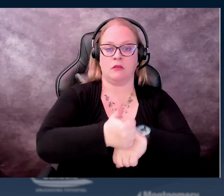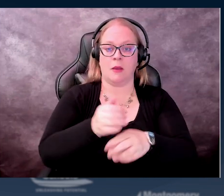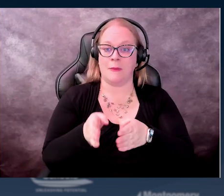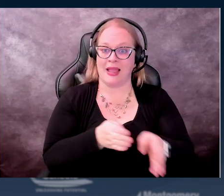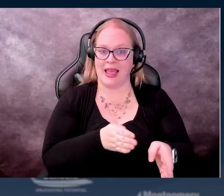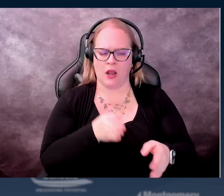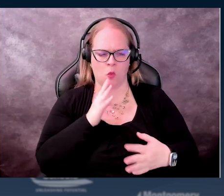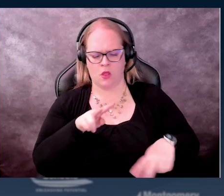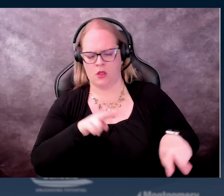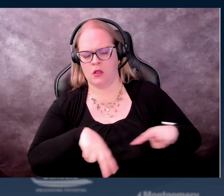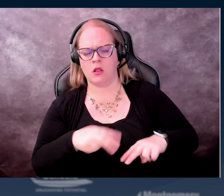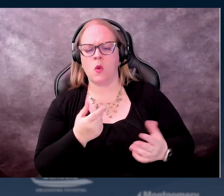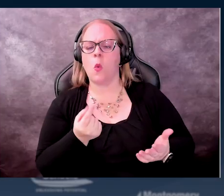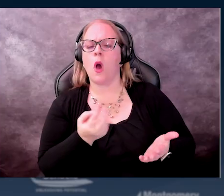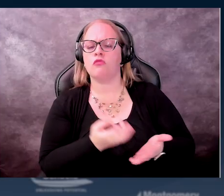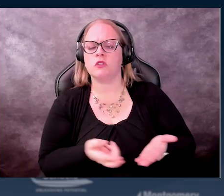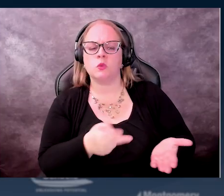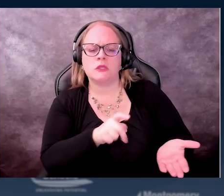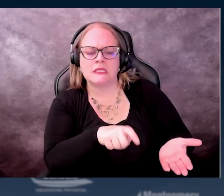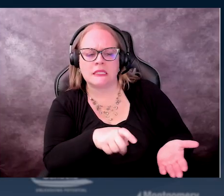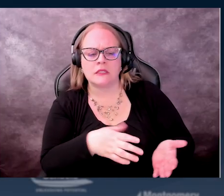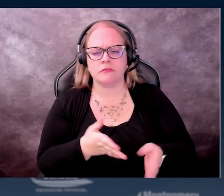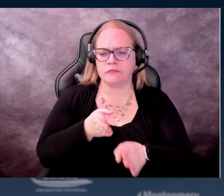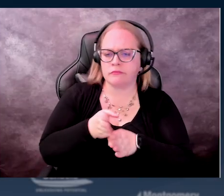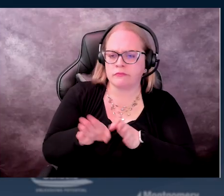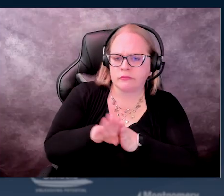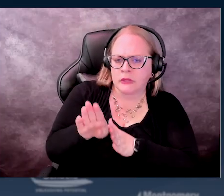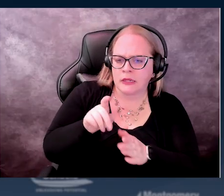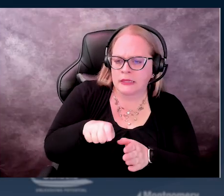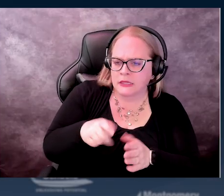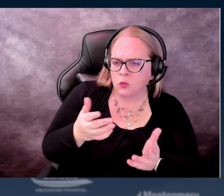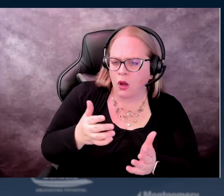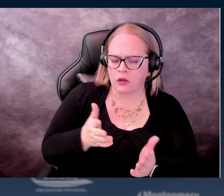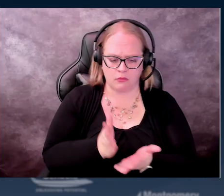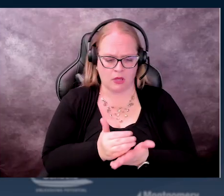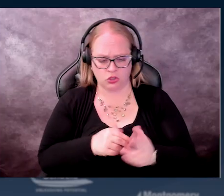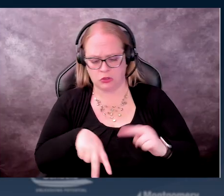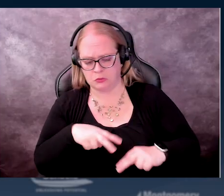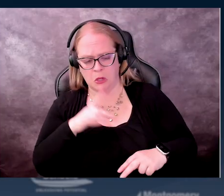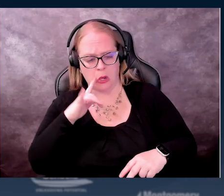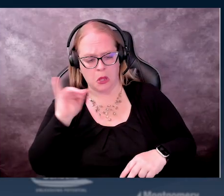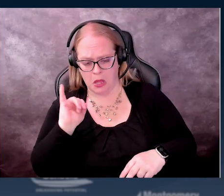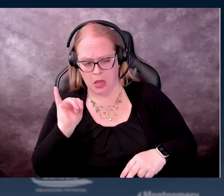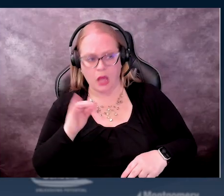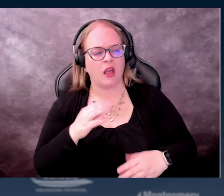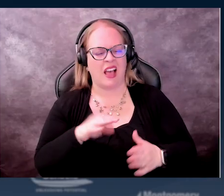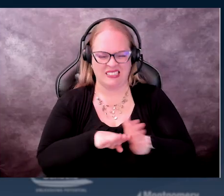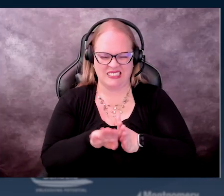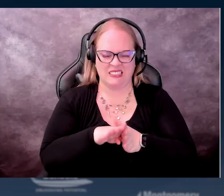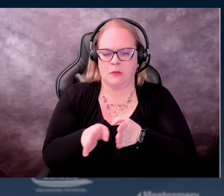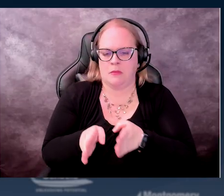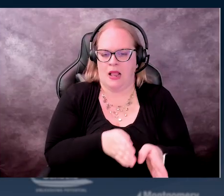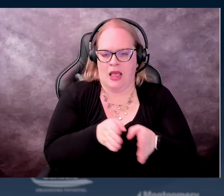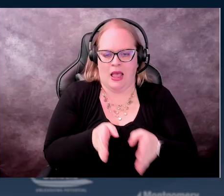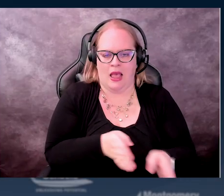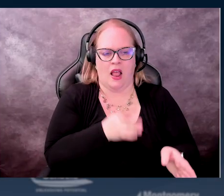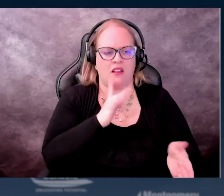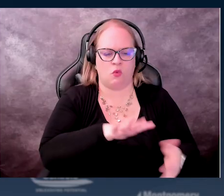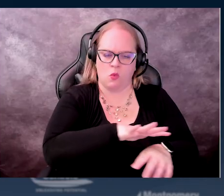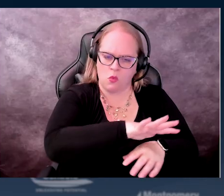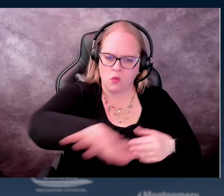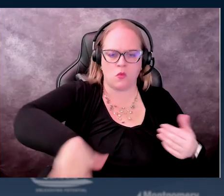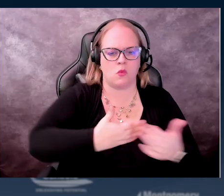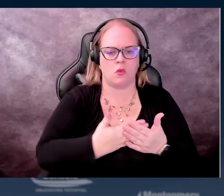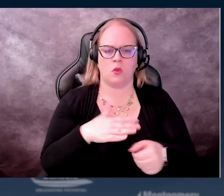needs, and the budget, and plan for all local high schools, while providing